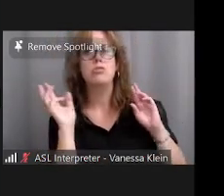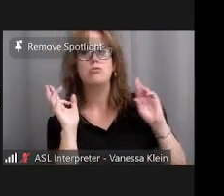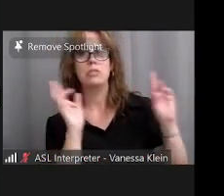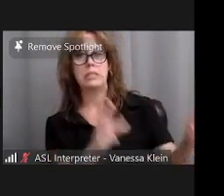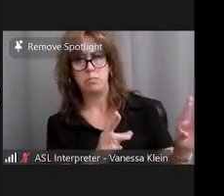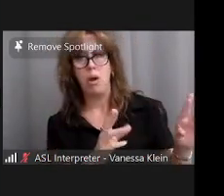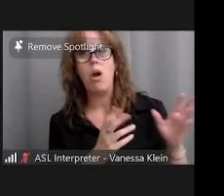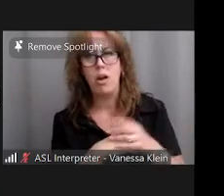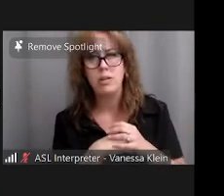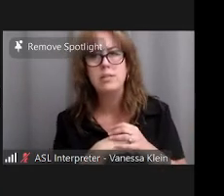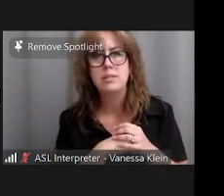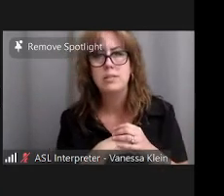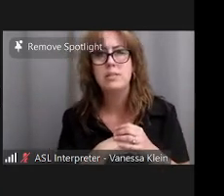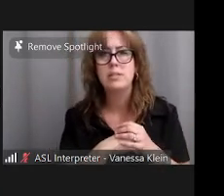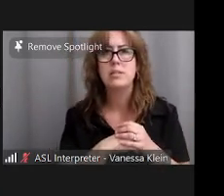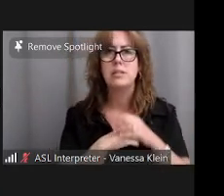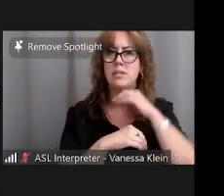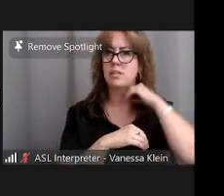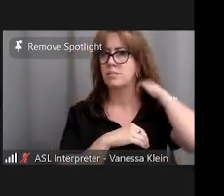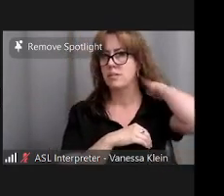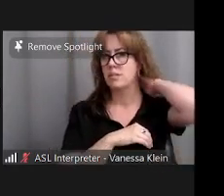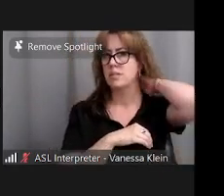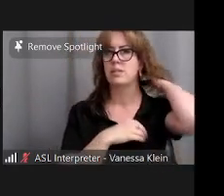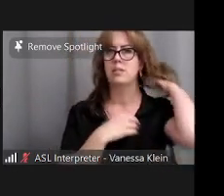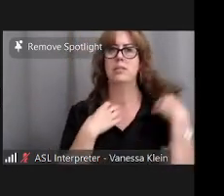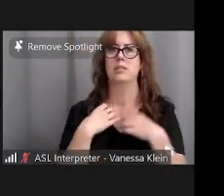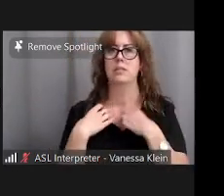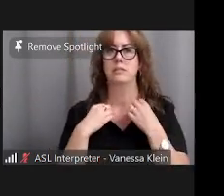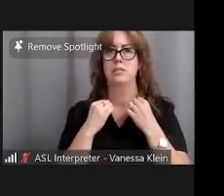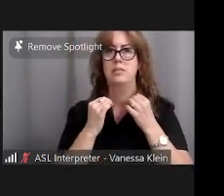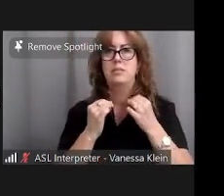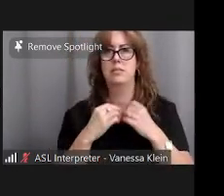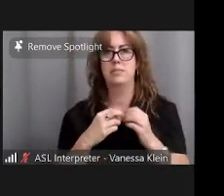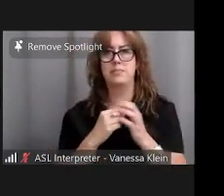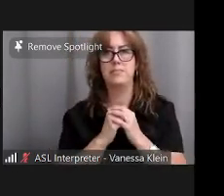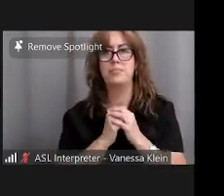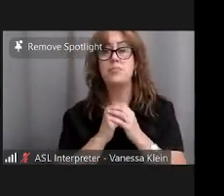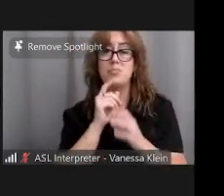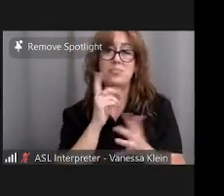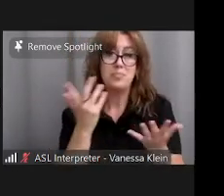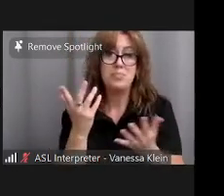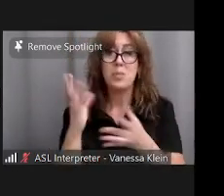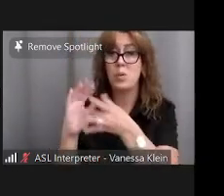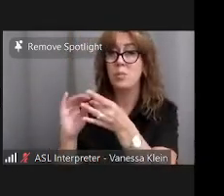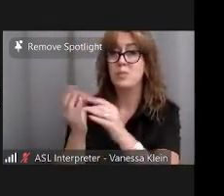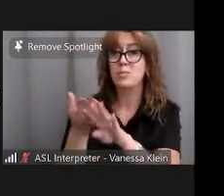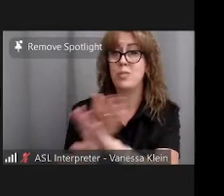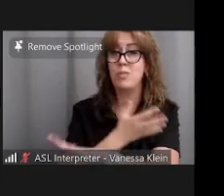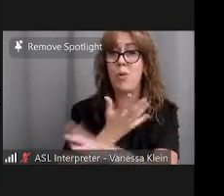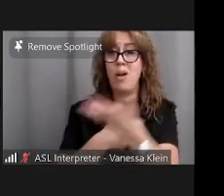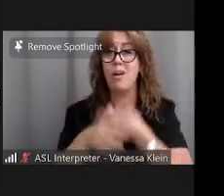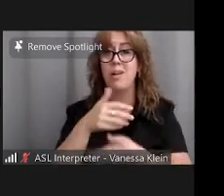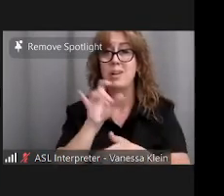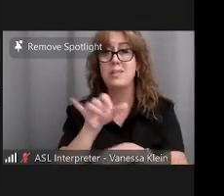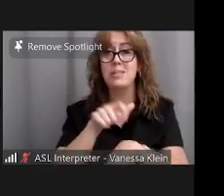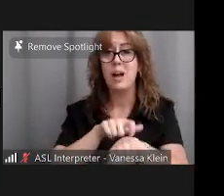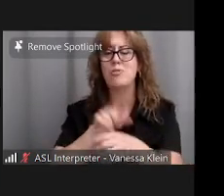I think coming back to what you were saying, you know, just spending all that time together really